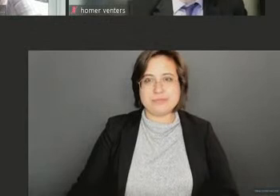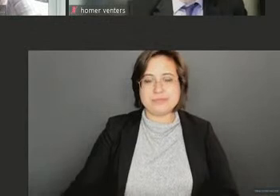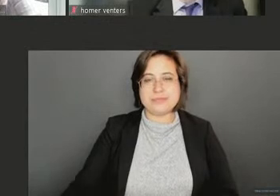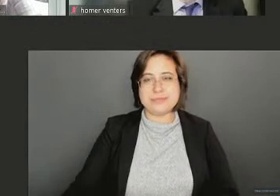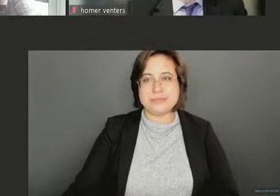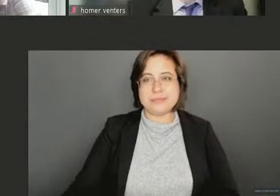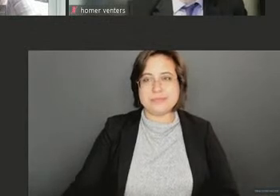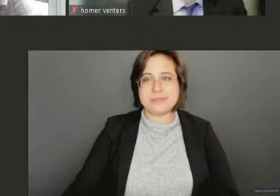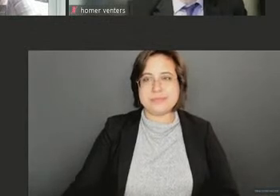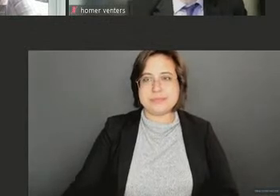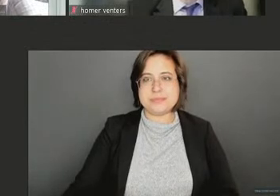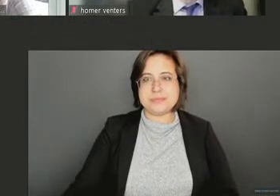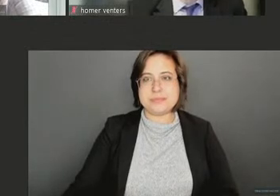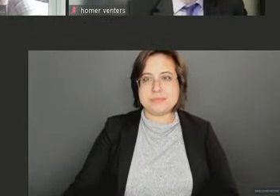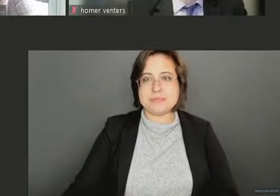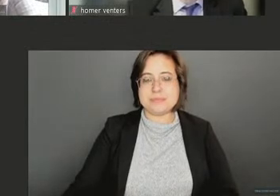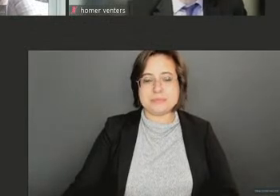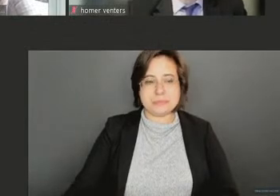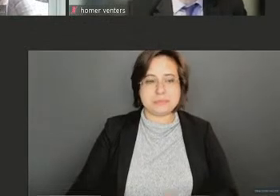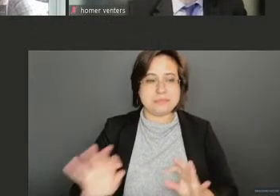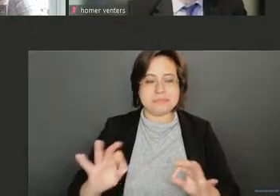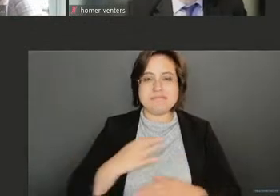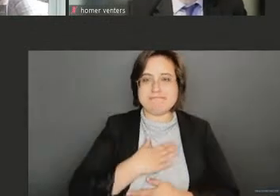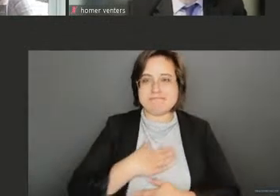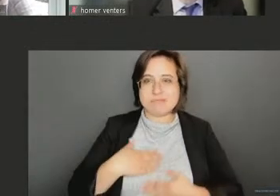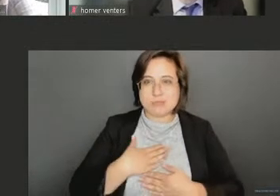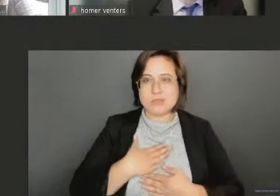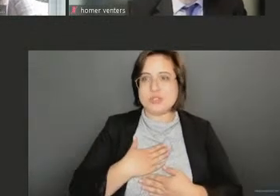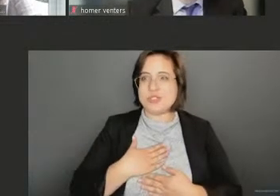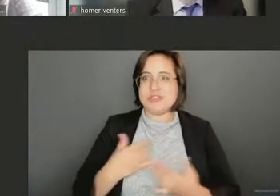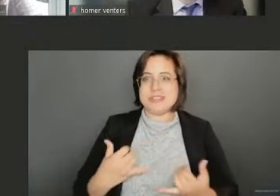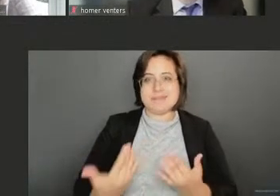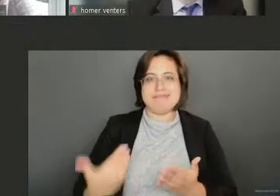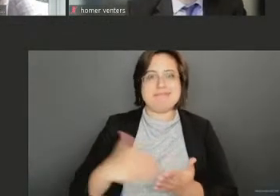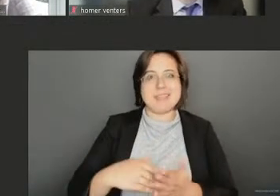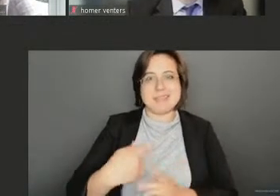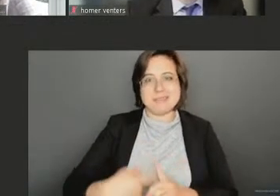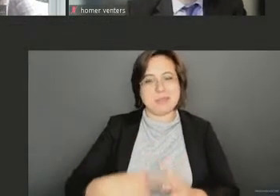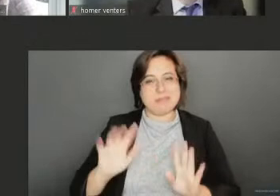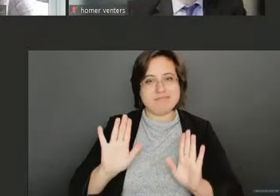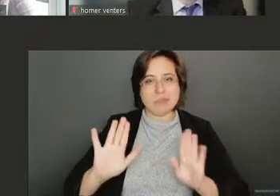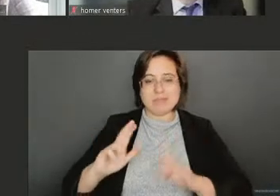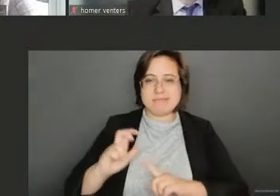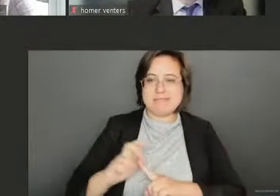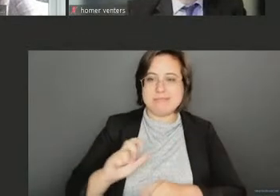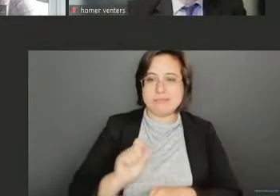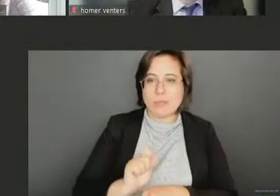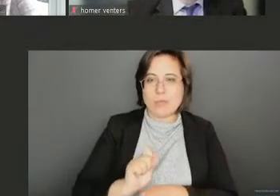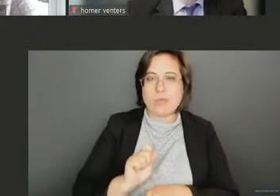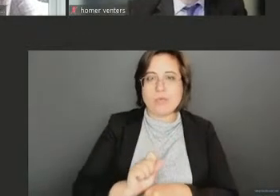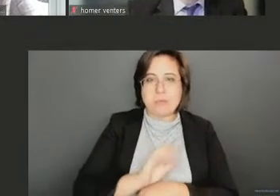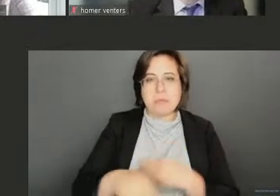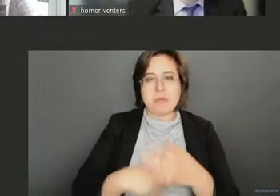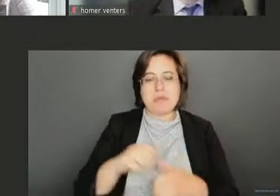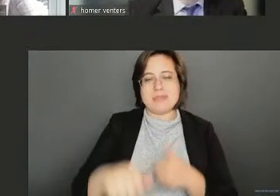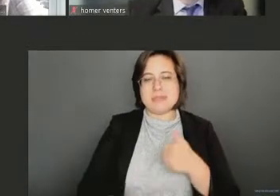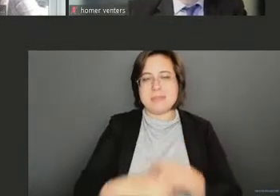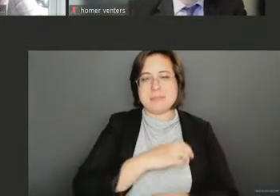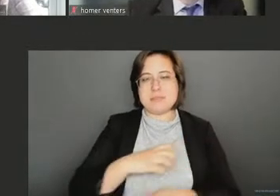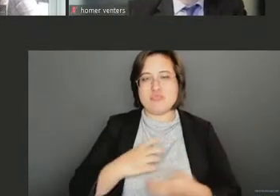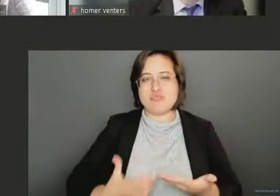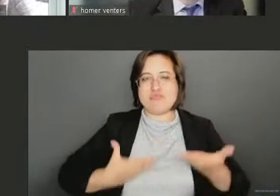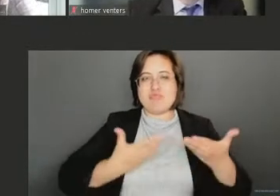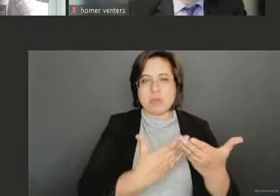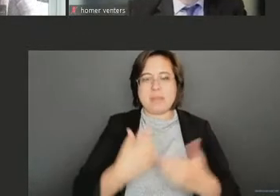Much appreciation. Another month of incredible work. Thank you so much. All of the subcommittee recommendations that were